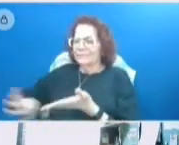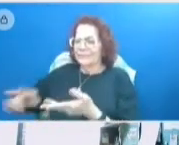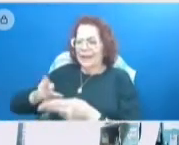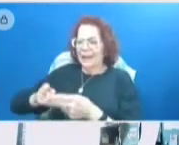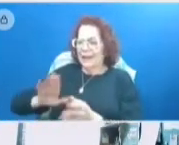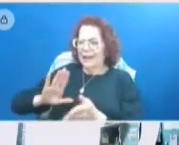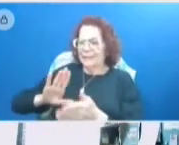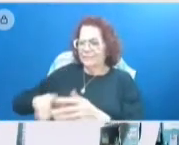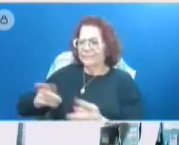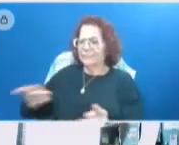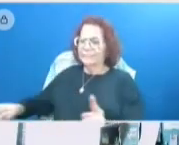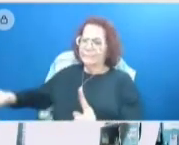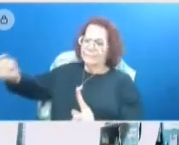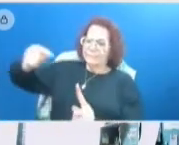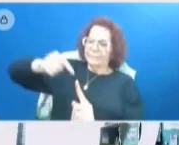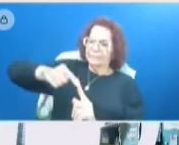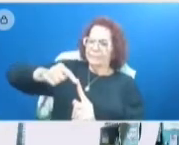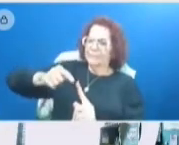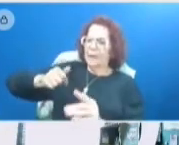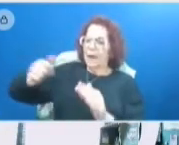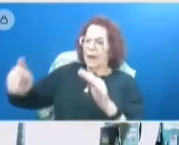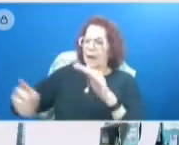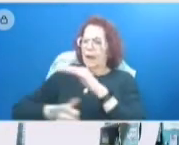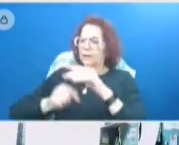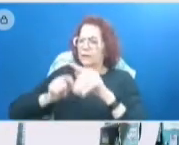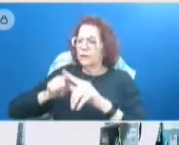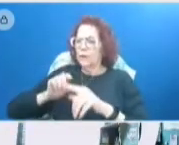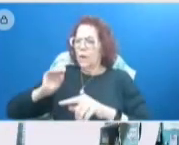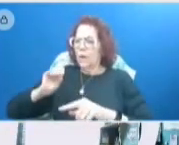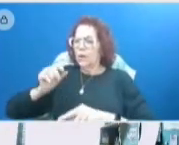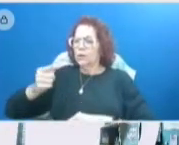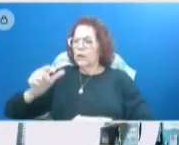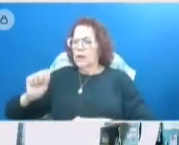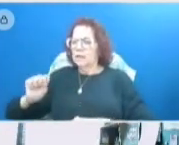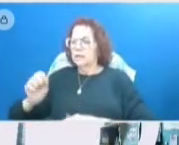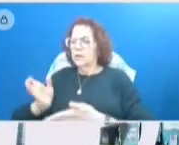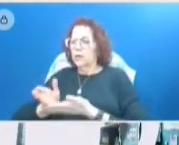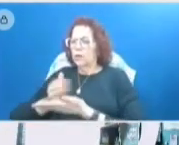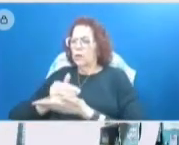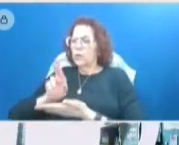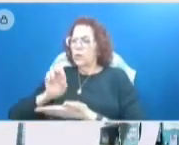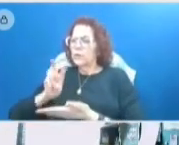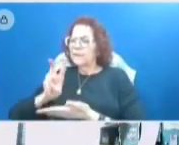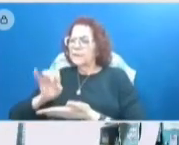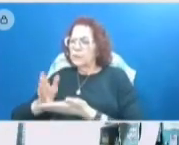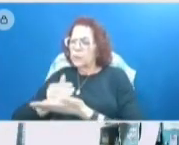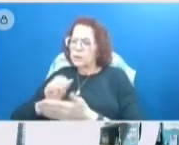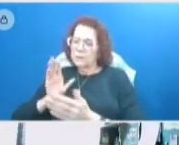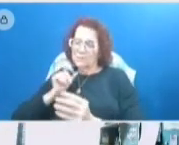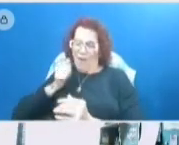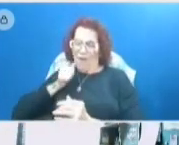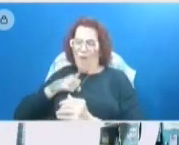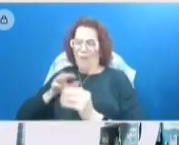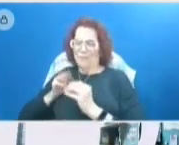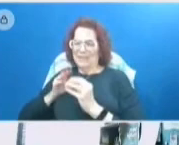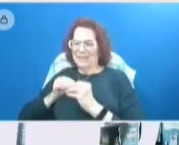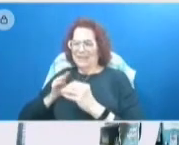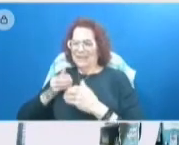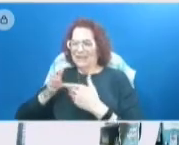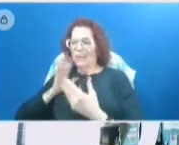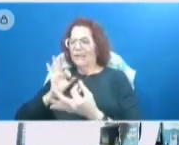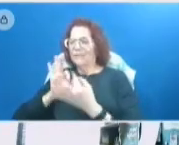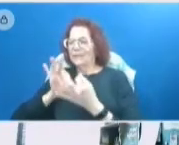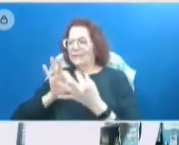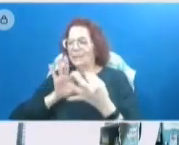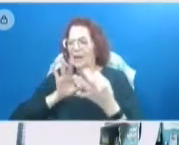and is under their review. We are meeting with them, I believe, tomorrow for their comments.